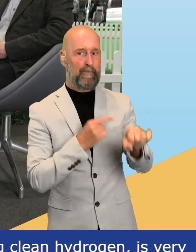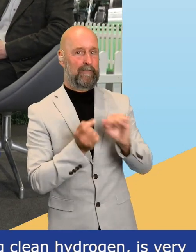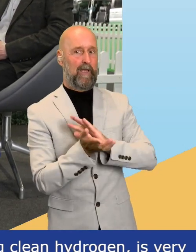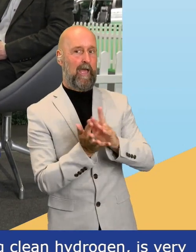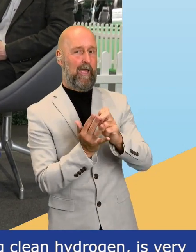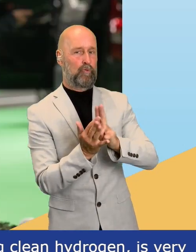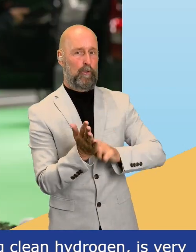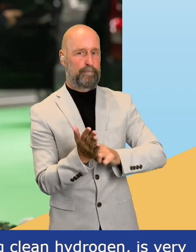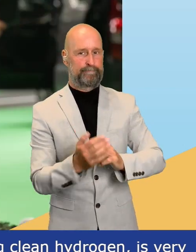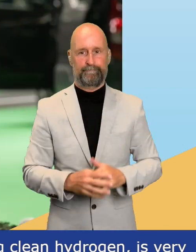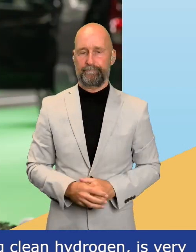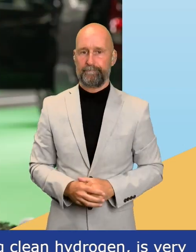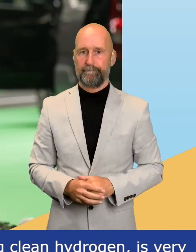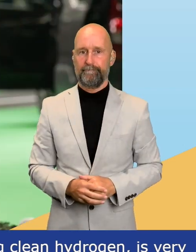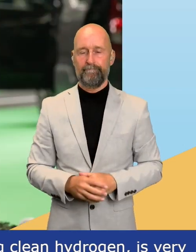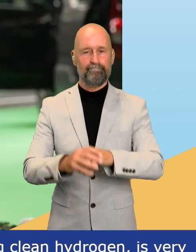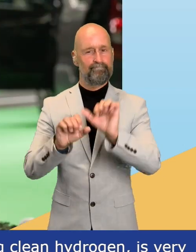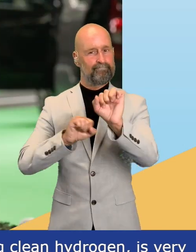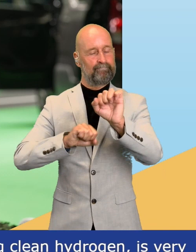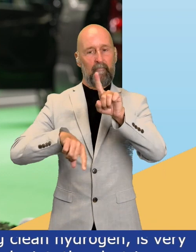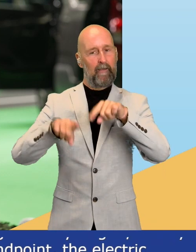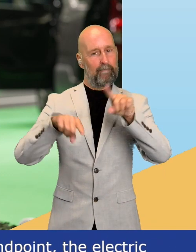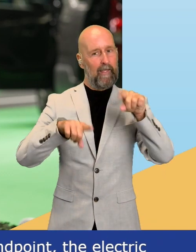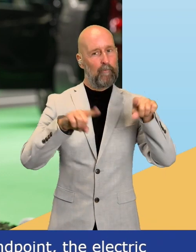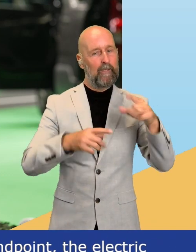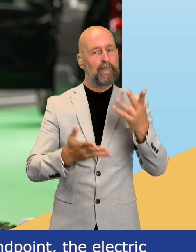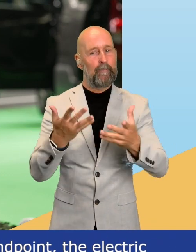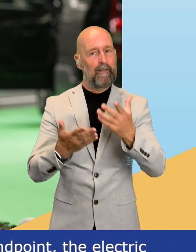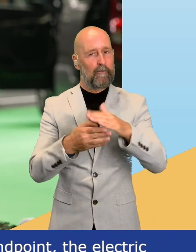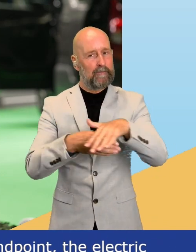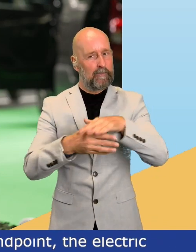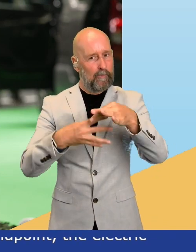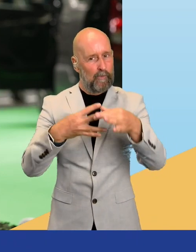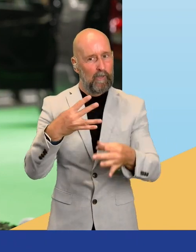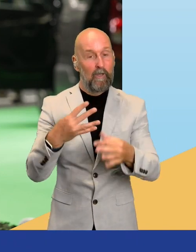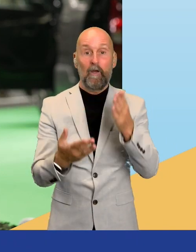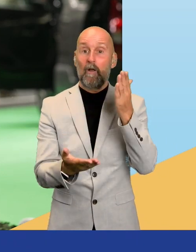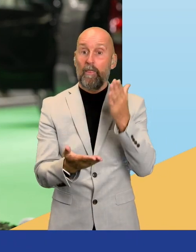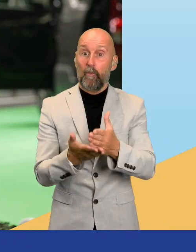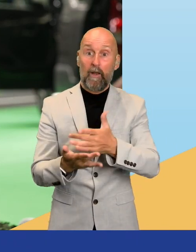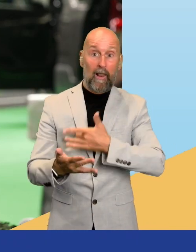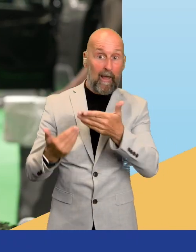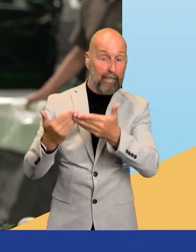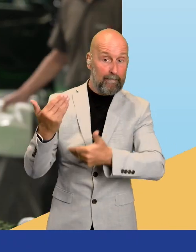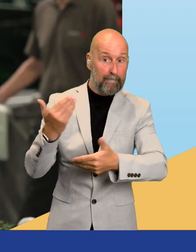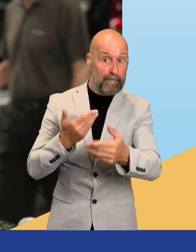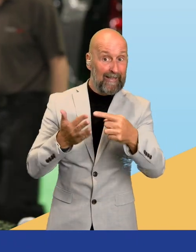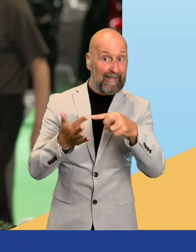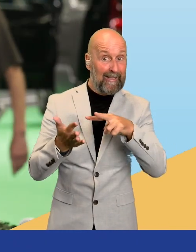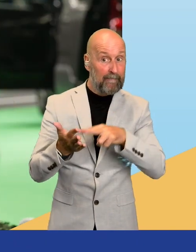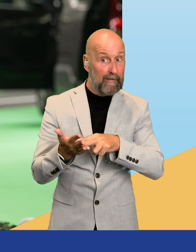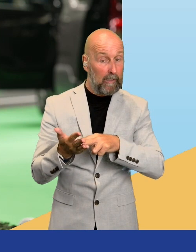Now I know this is going to vary depending on the factors, but this next question says, what is the real life range on most EVs?